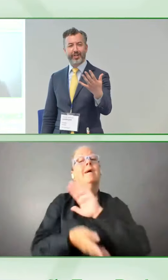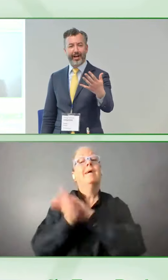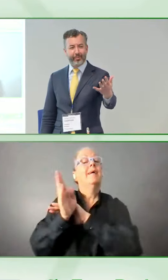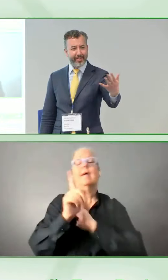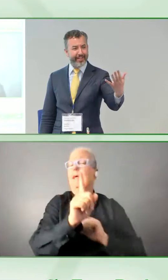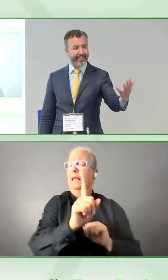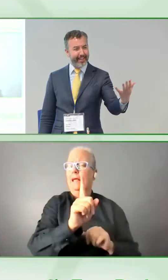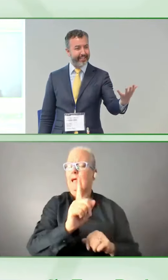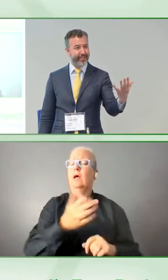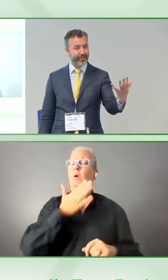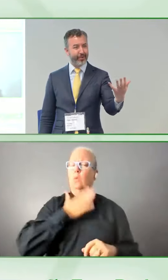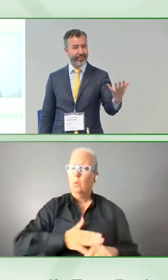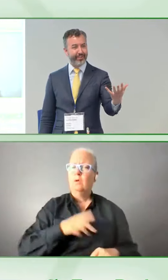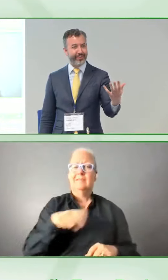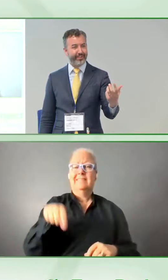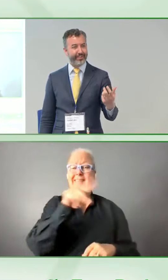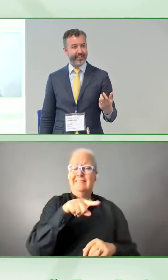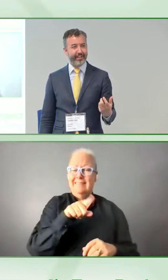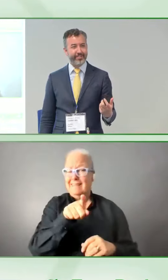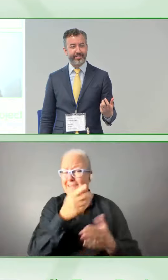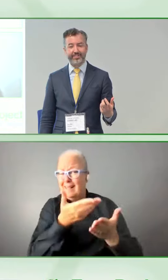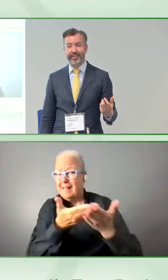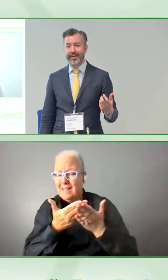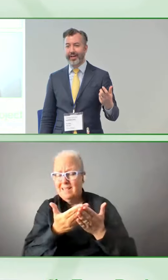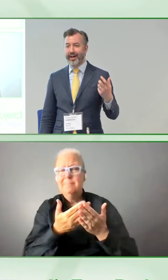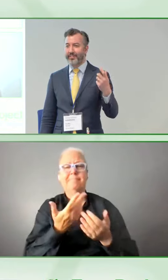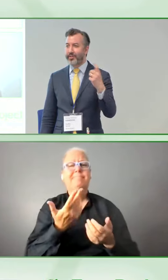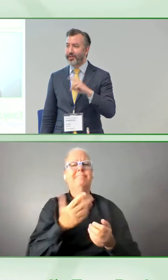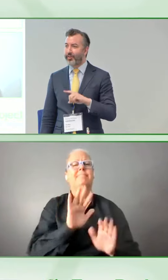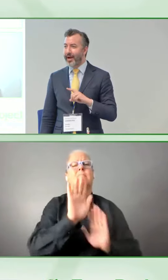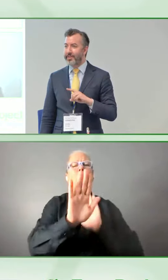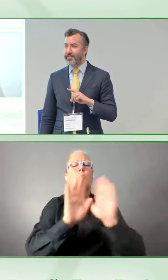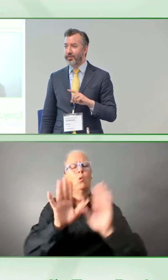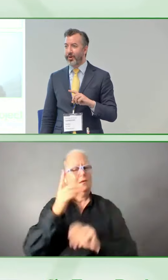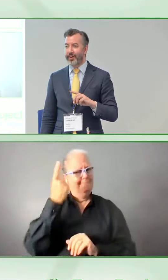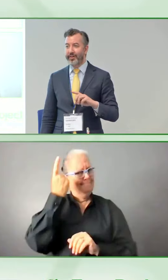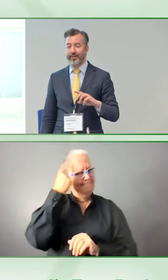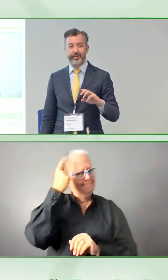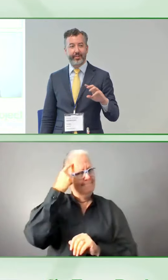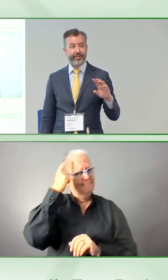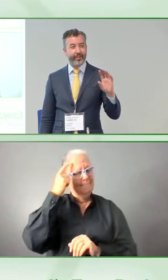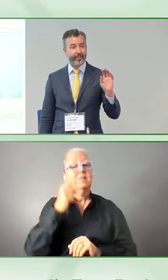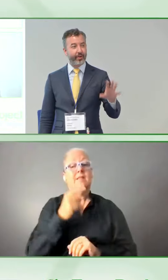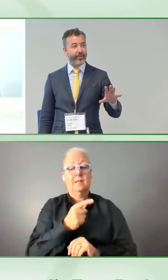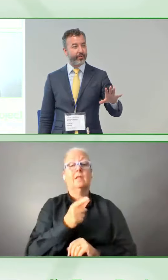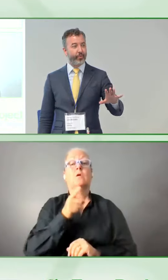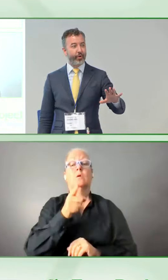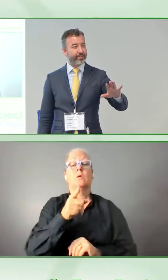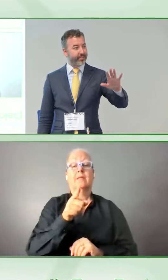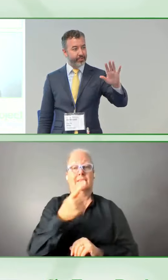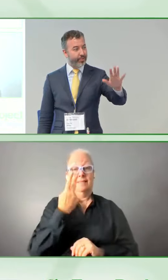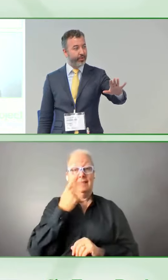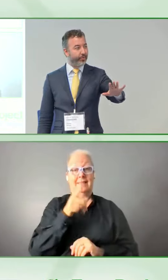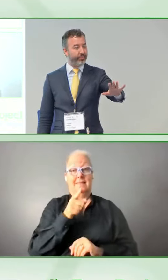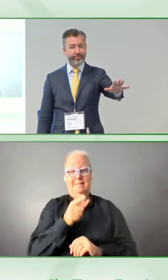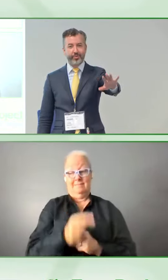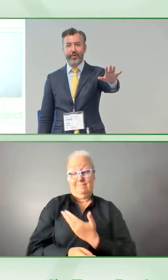I need you to help me collect your intelligence. If you can grab this QR code, go to the form.